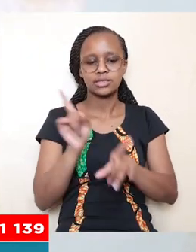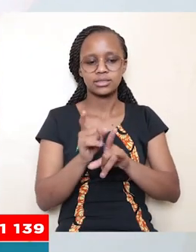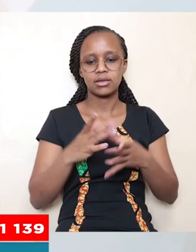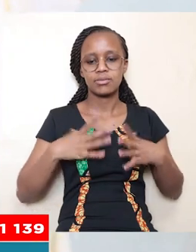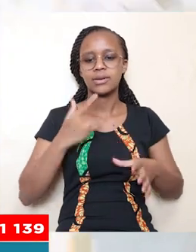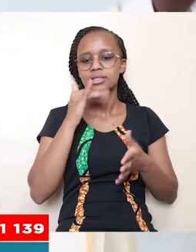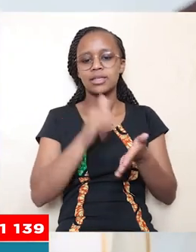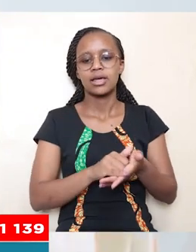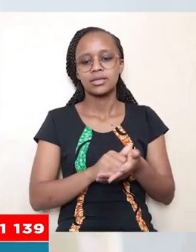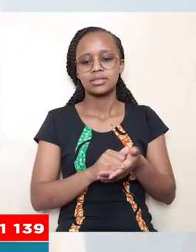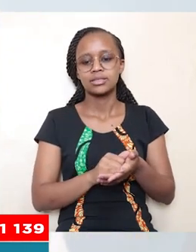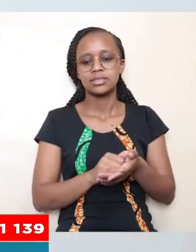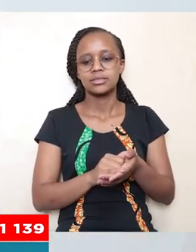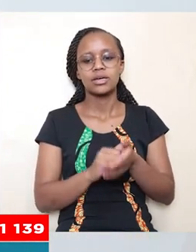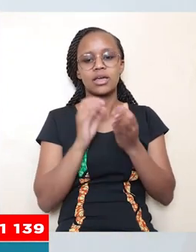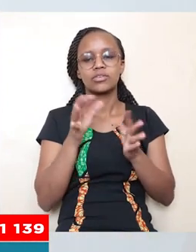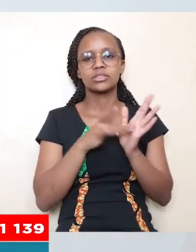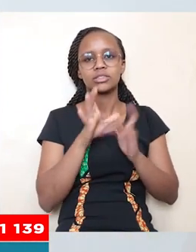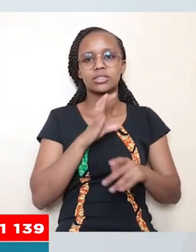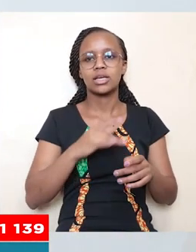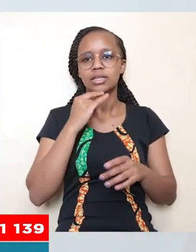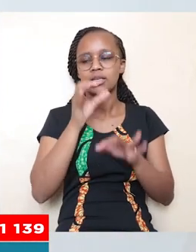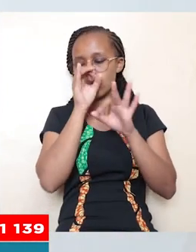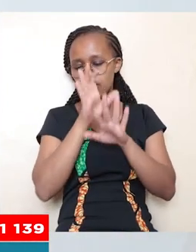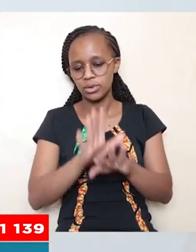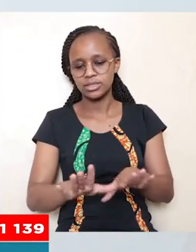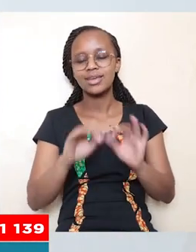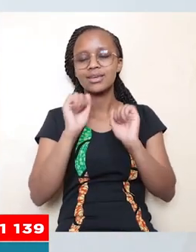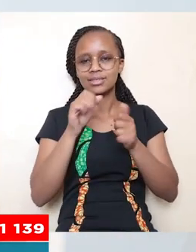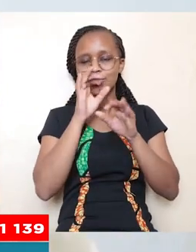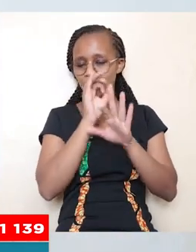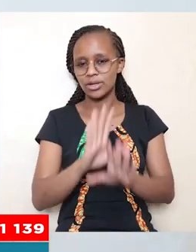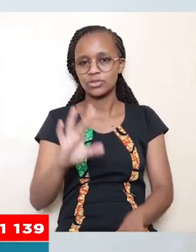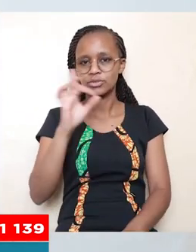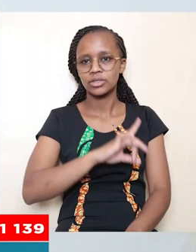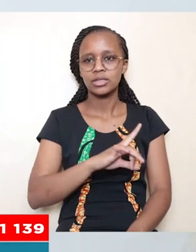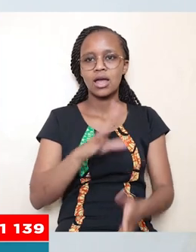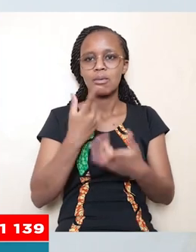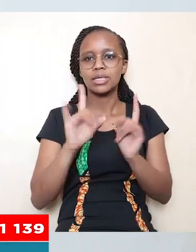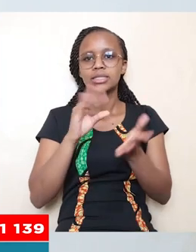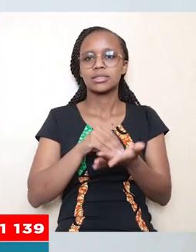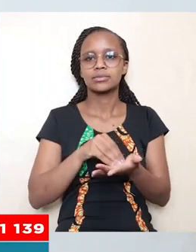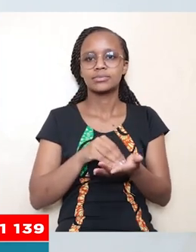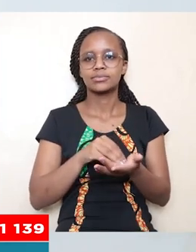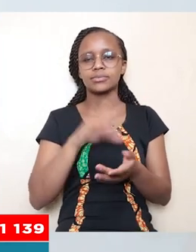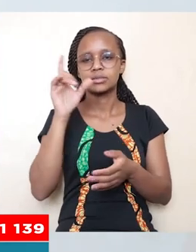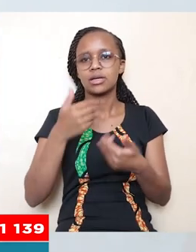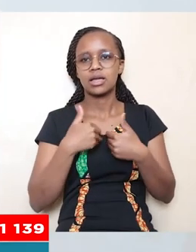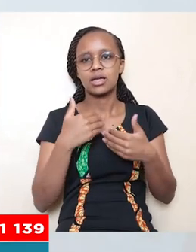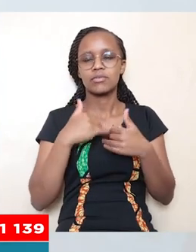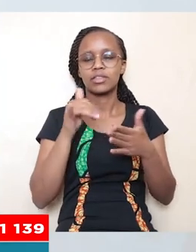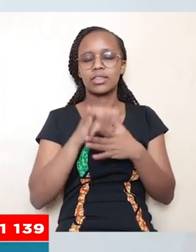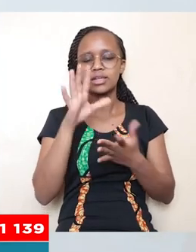watu wakisema nini, kama Yesu amesema utabarikiwa, utabarikiwa. But again, you must have